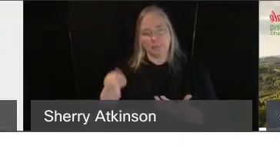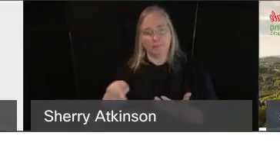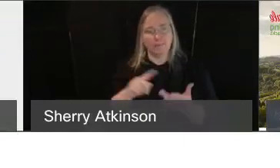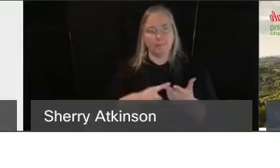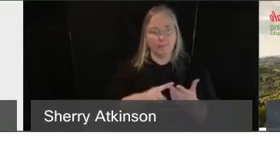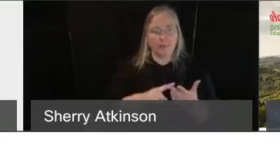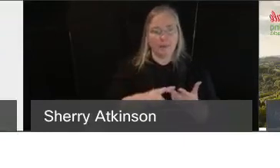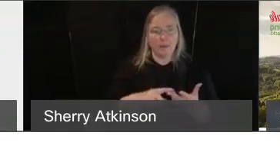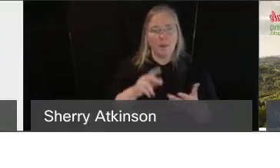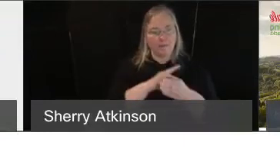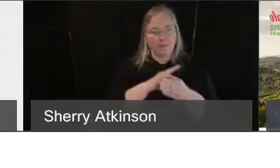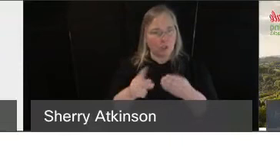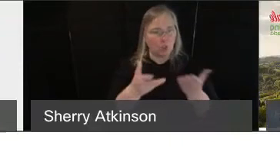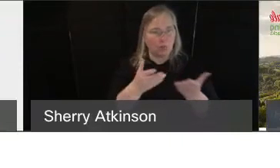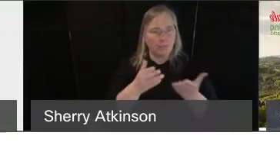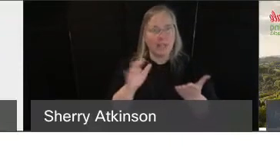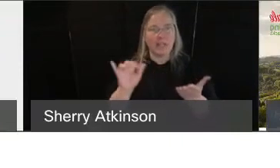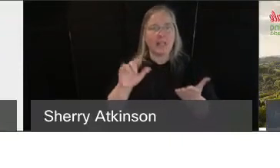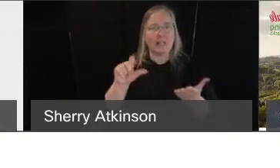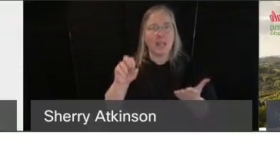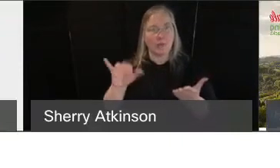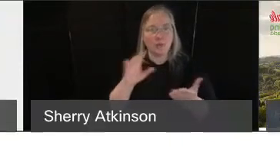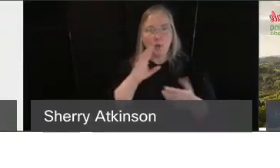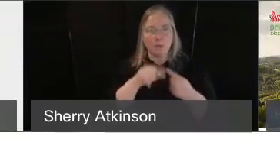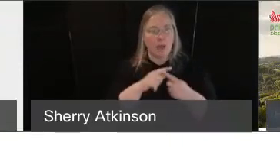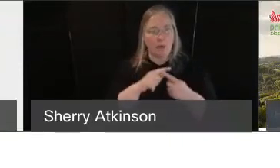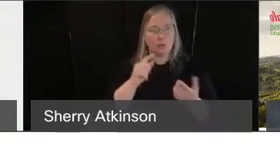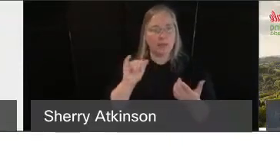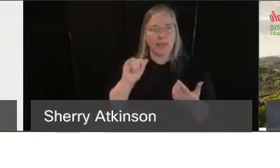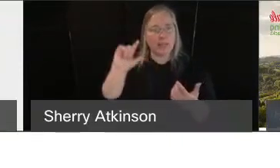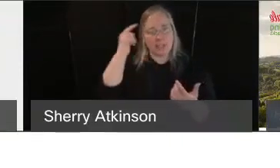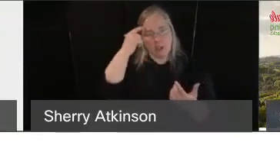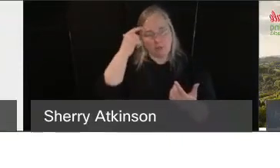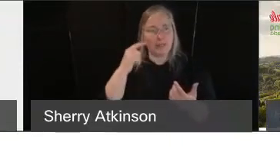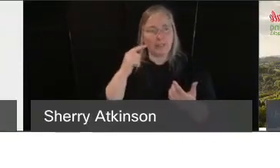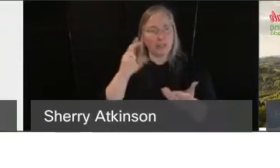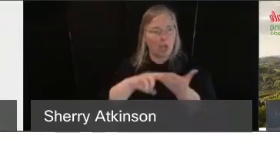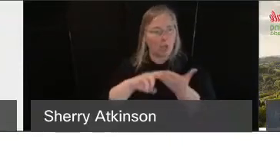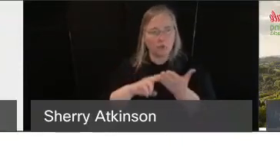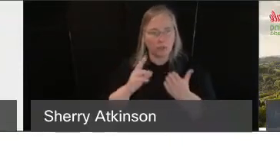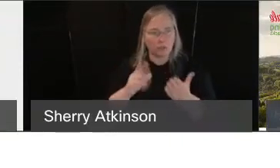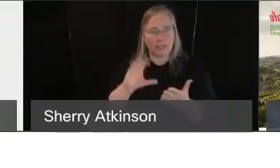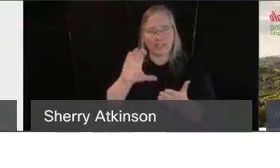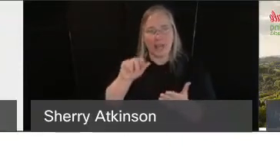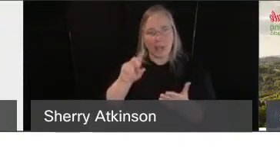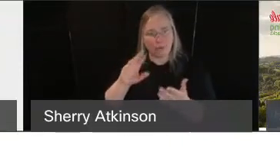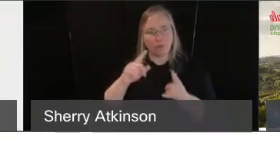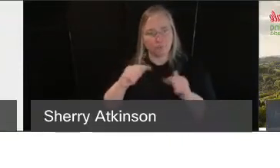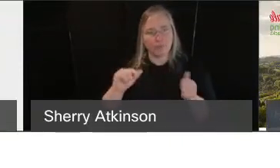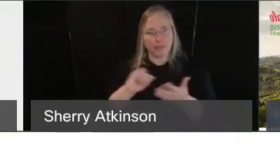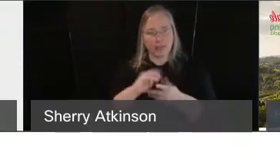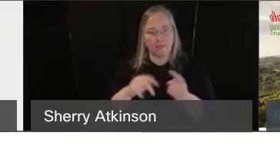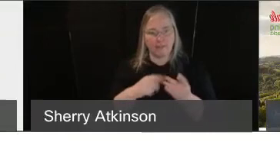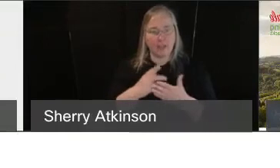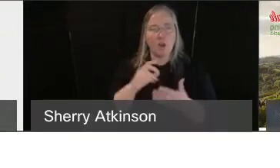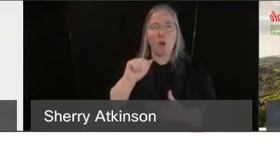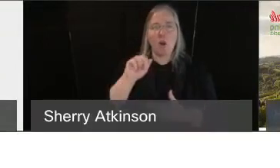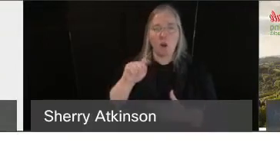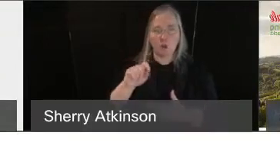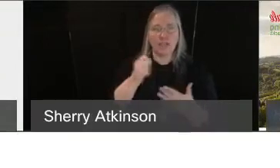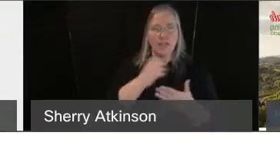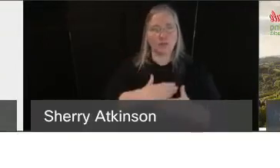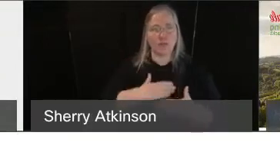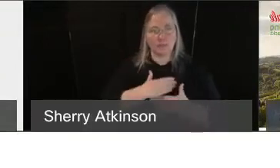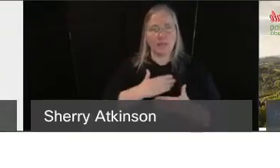talked about in terms of lots of government contracting, cyber, those types of things, and then arts, entertainment, things that serve